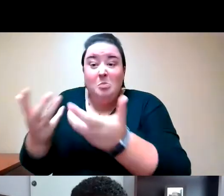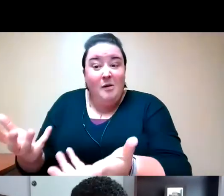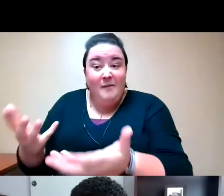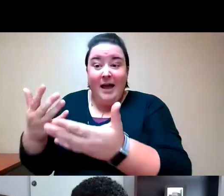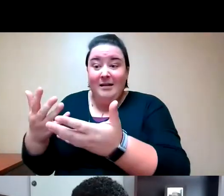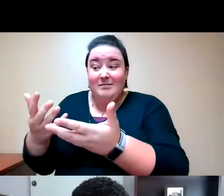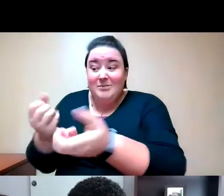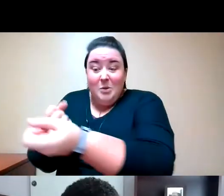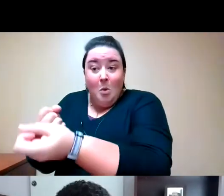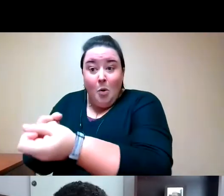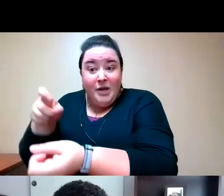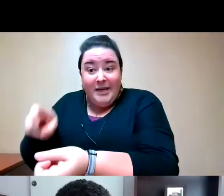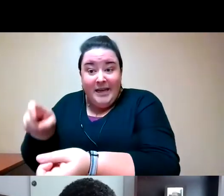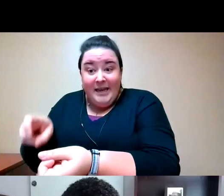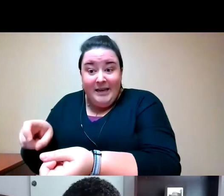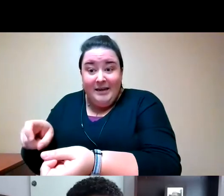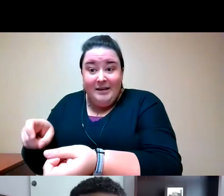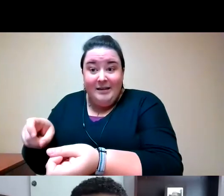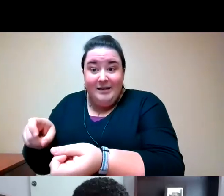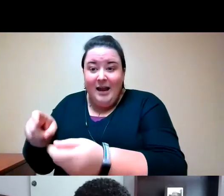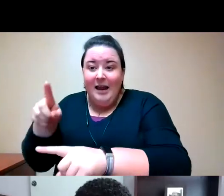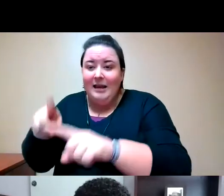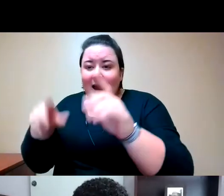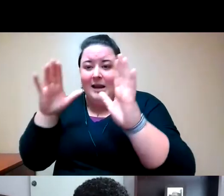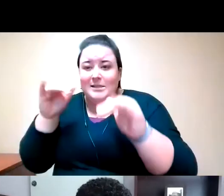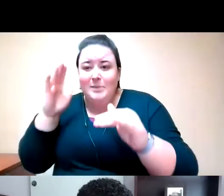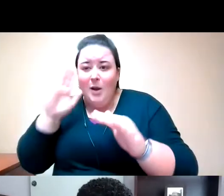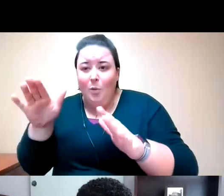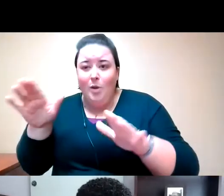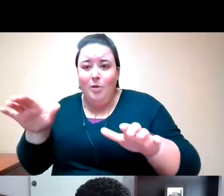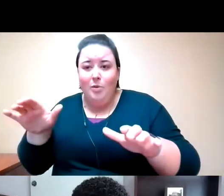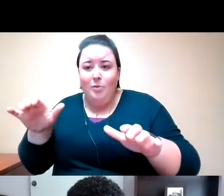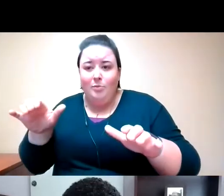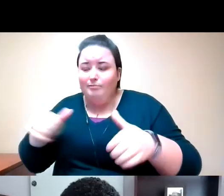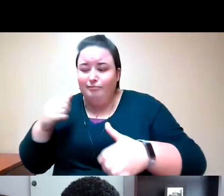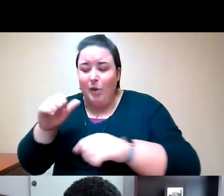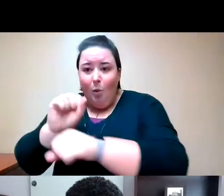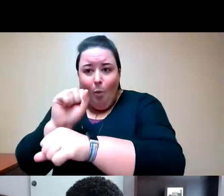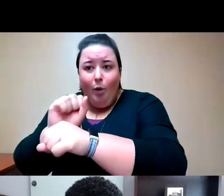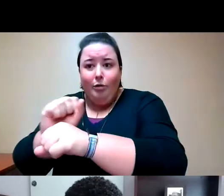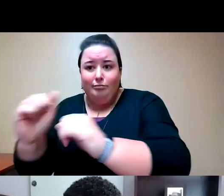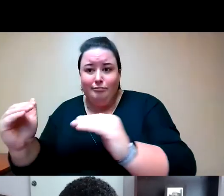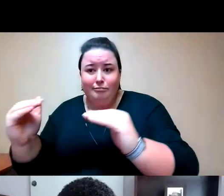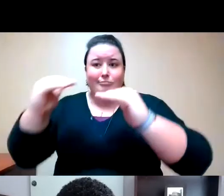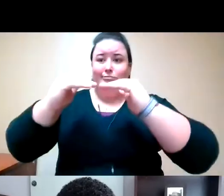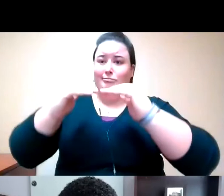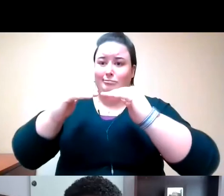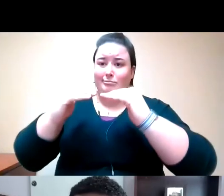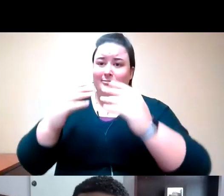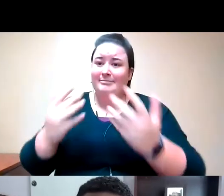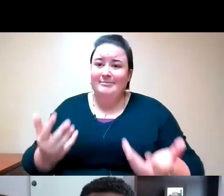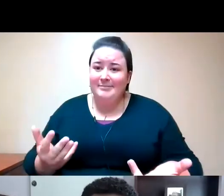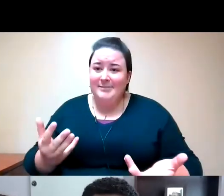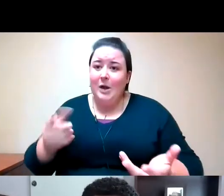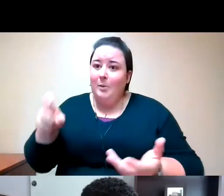work, then we cannot expect that the work product is going to be one that is going to be up to par. And so while we can then